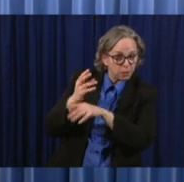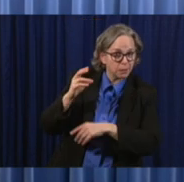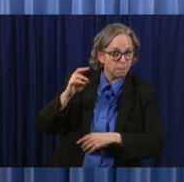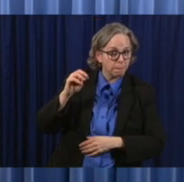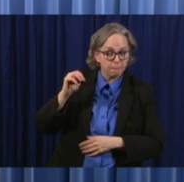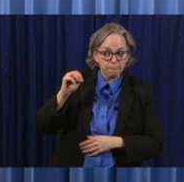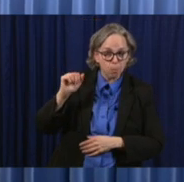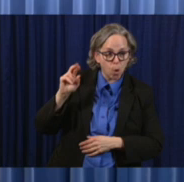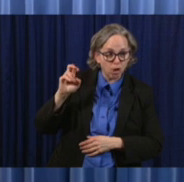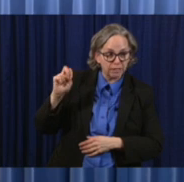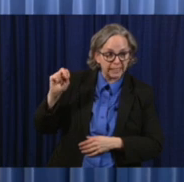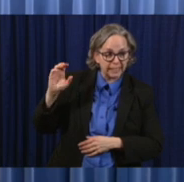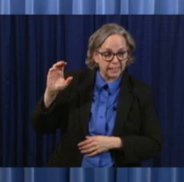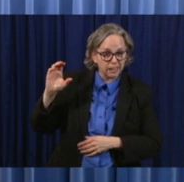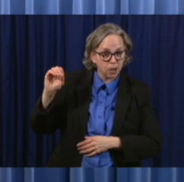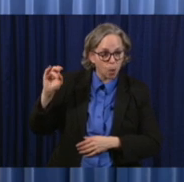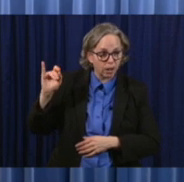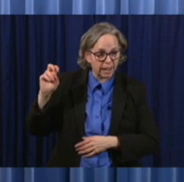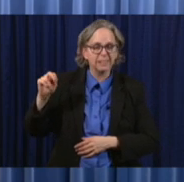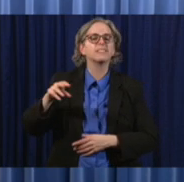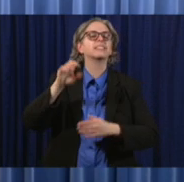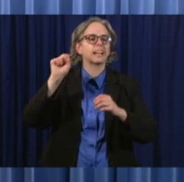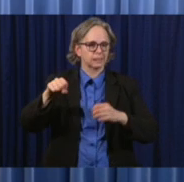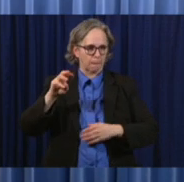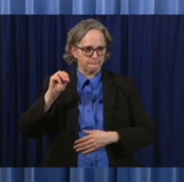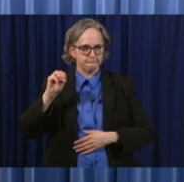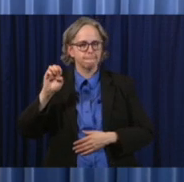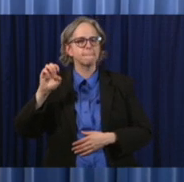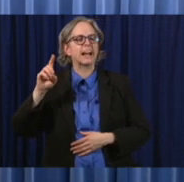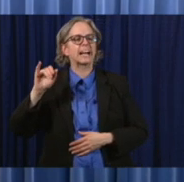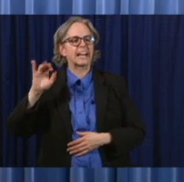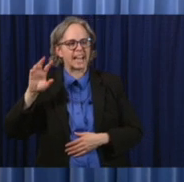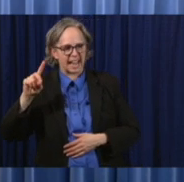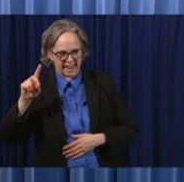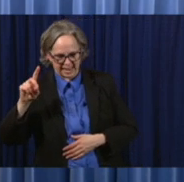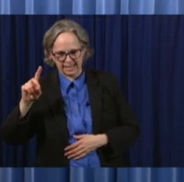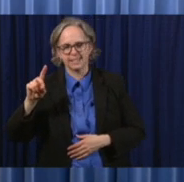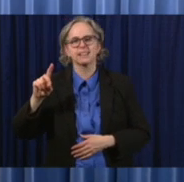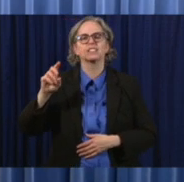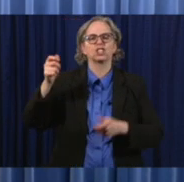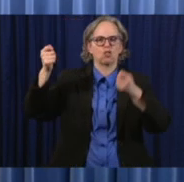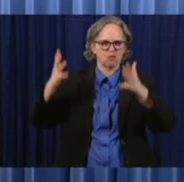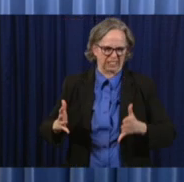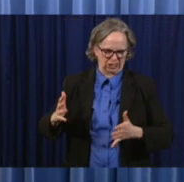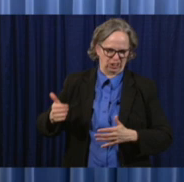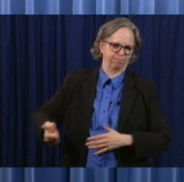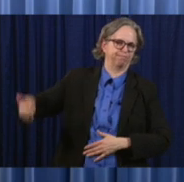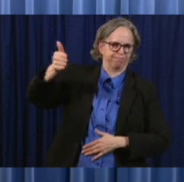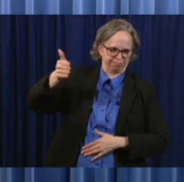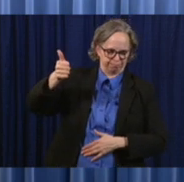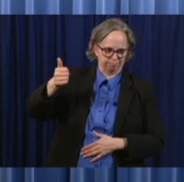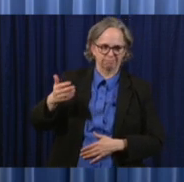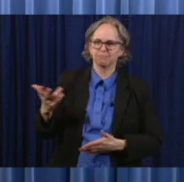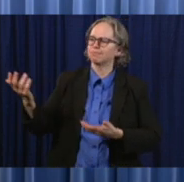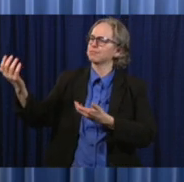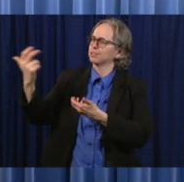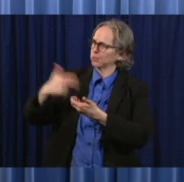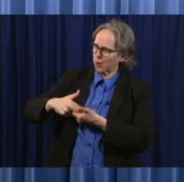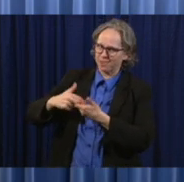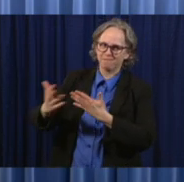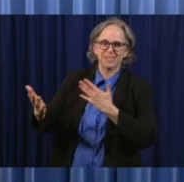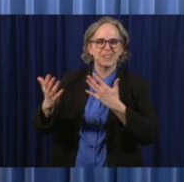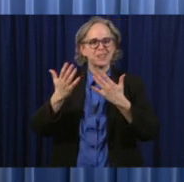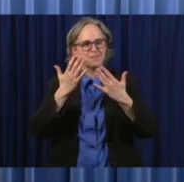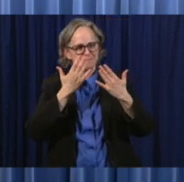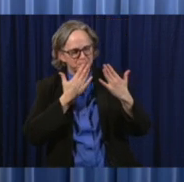Medicaid Director Maureen Corcoran is joining us via Skype. Director, thank you very much for joining us.